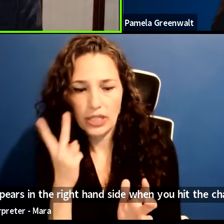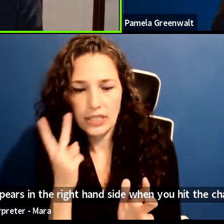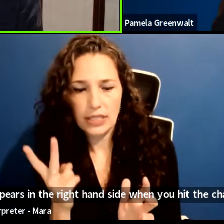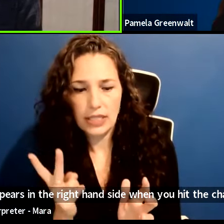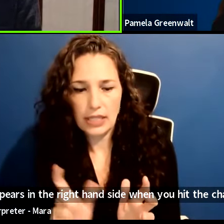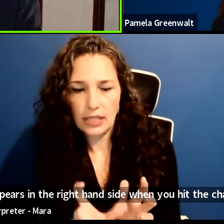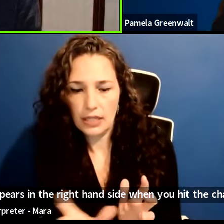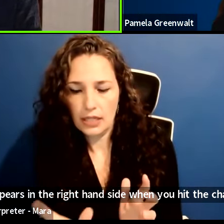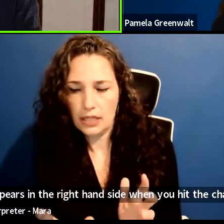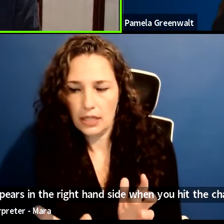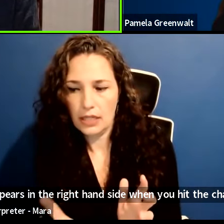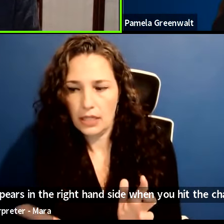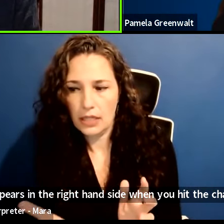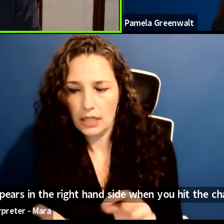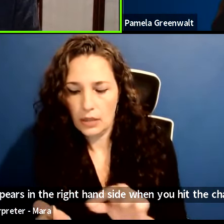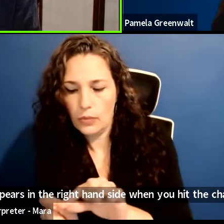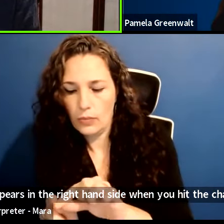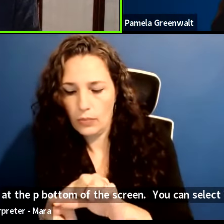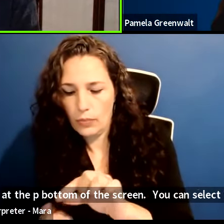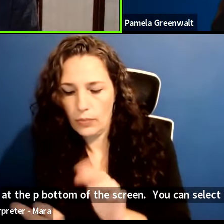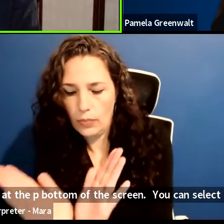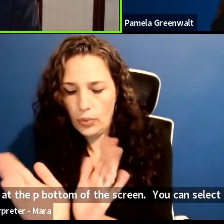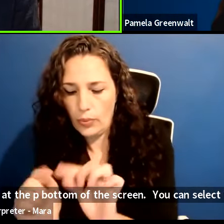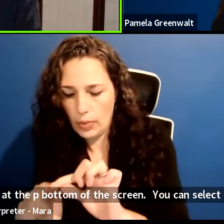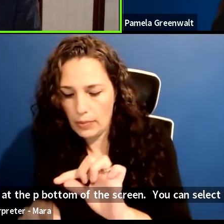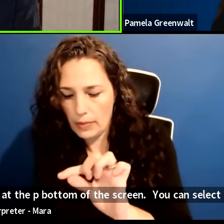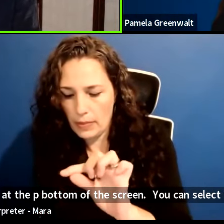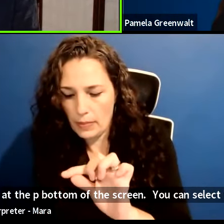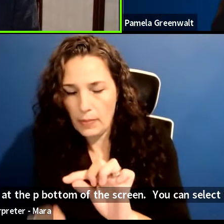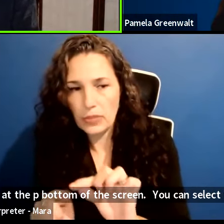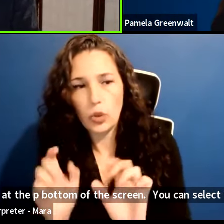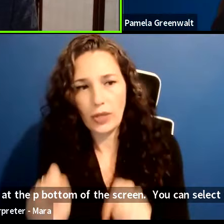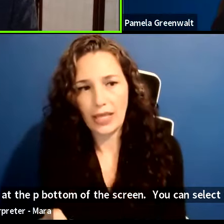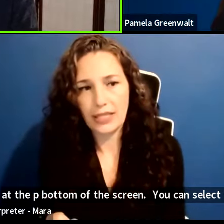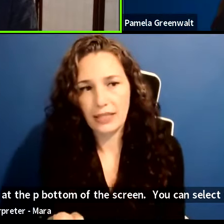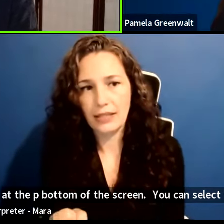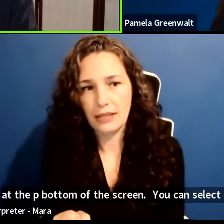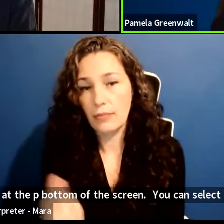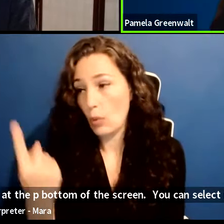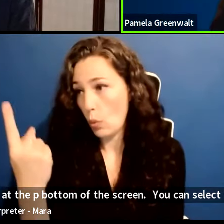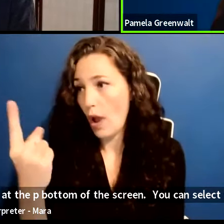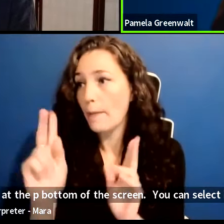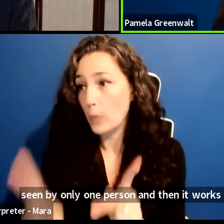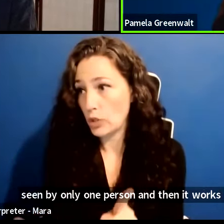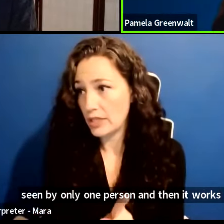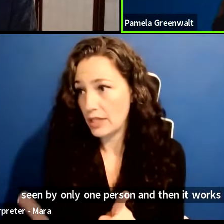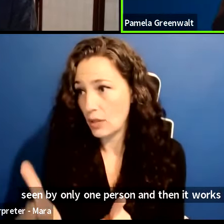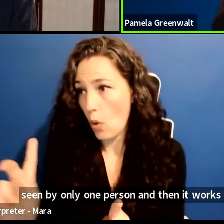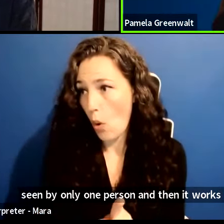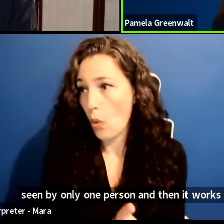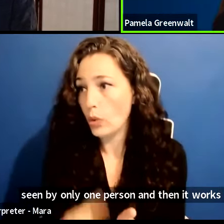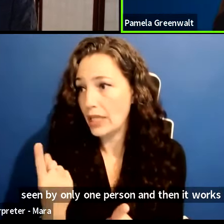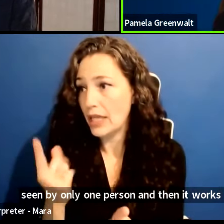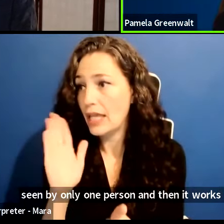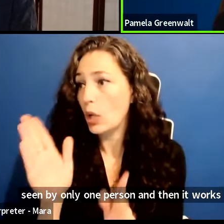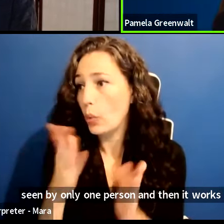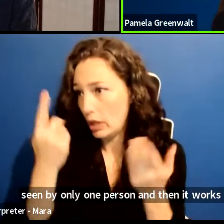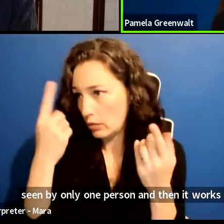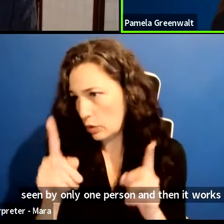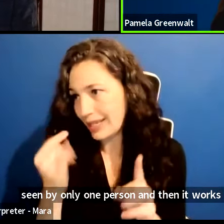one person, and then it works. Okay. Very